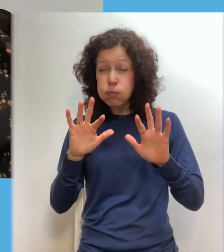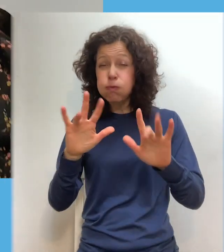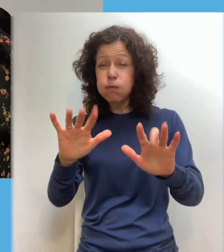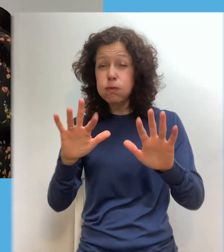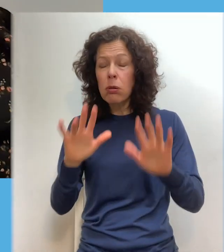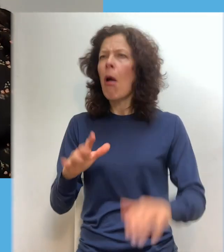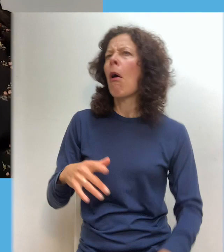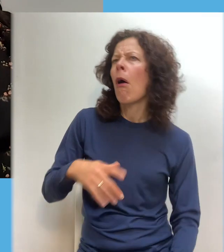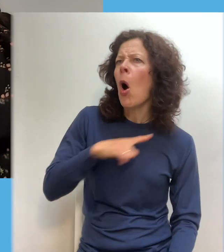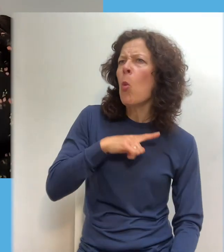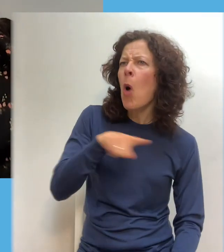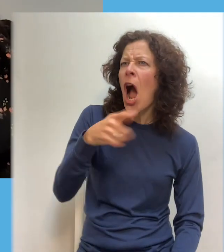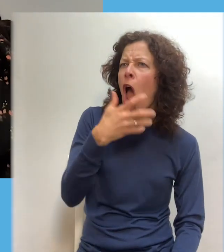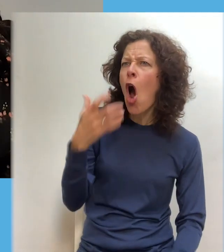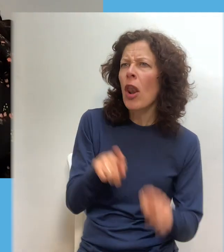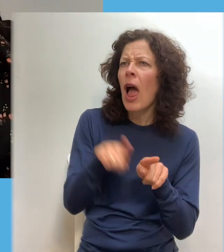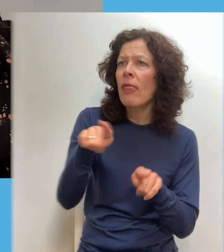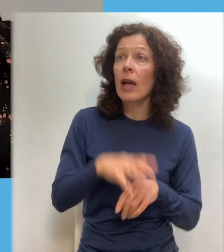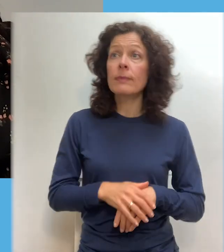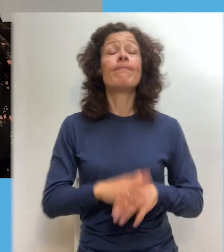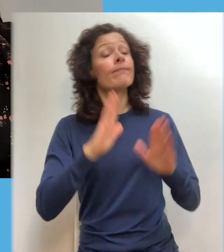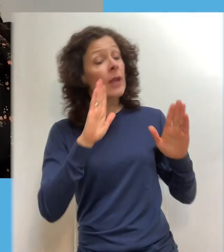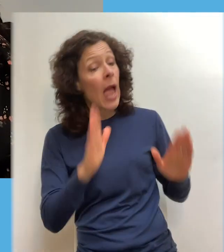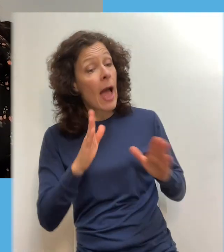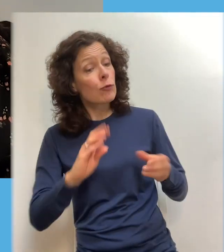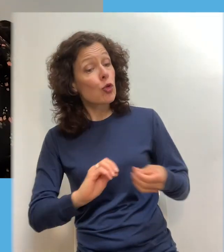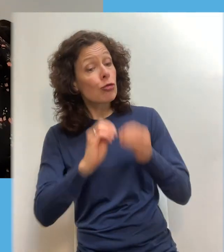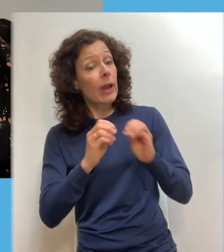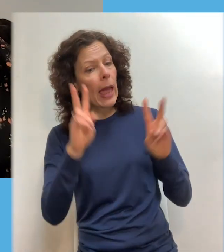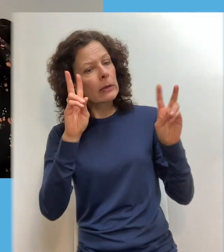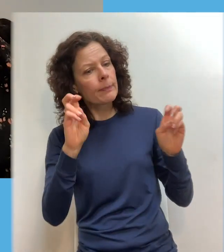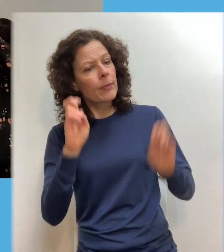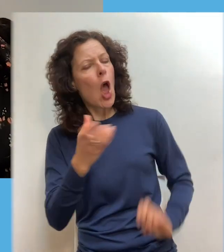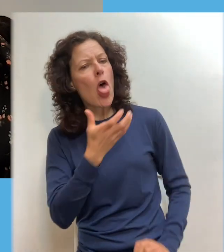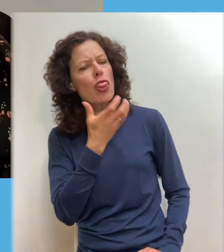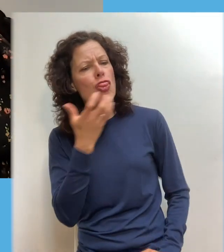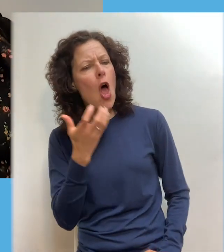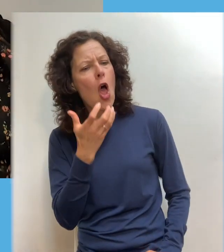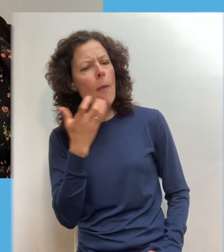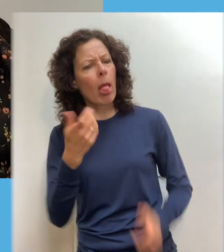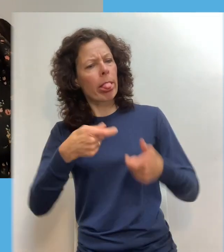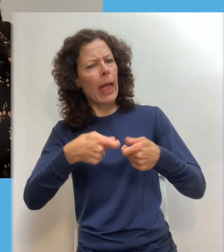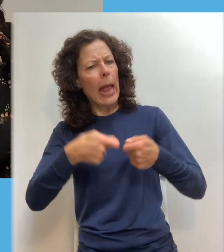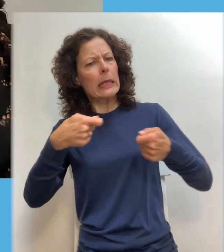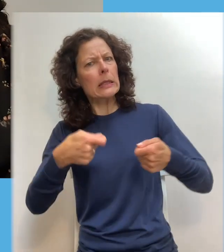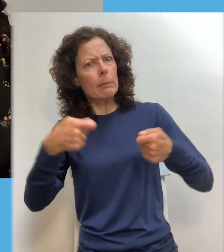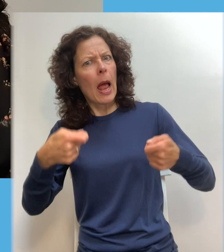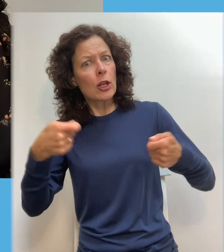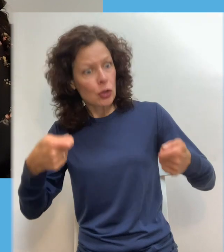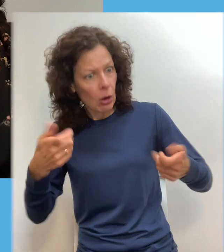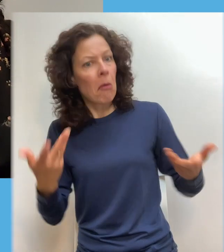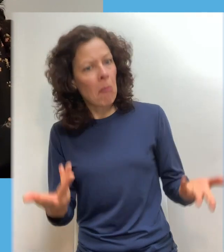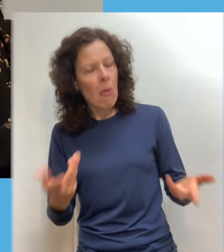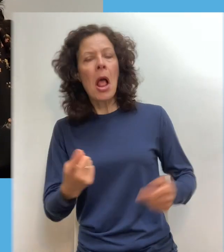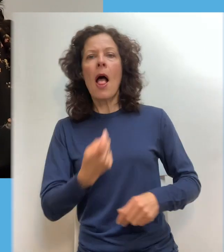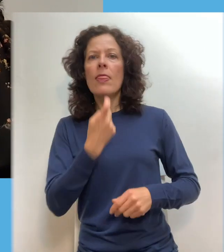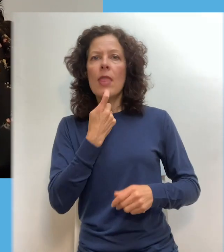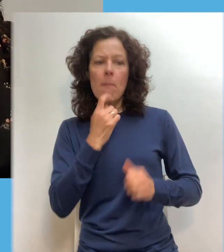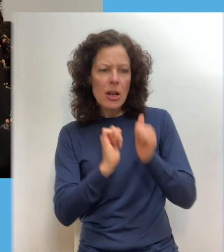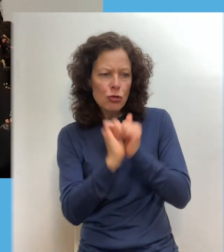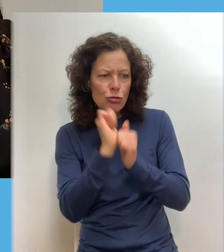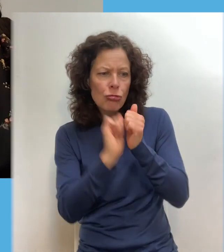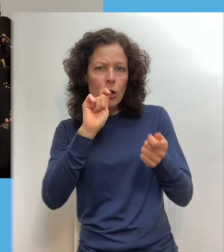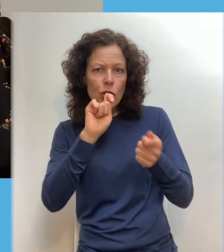asked. "To create what's called thermal expansion," she explained. "The metal's